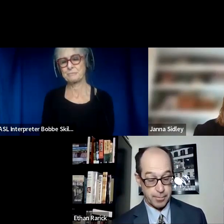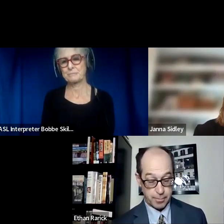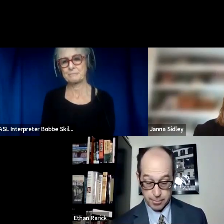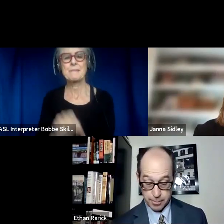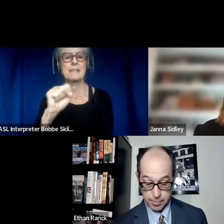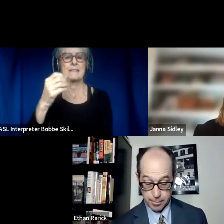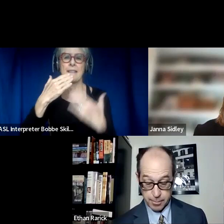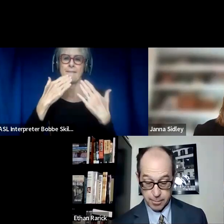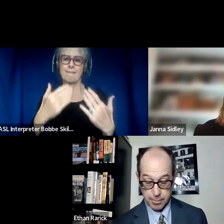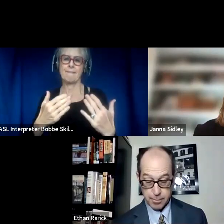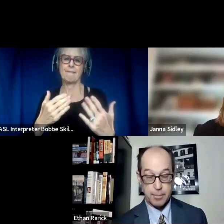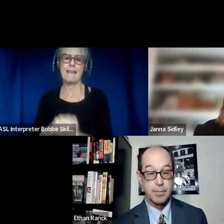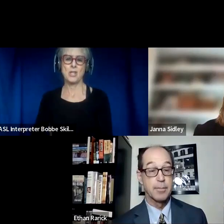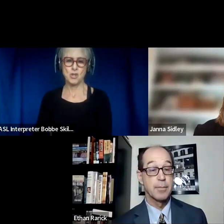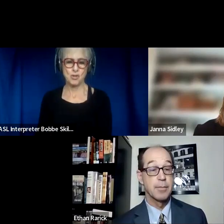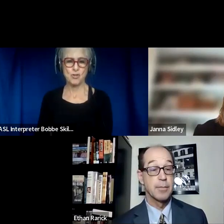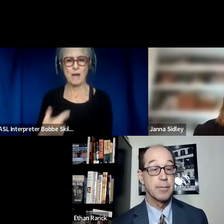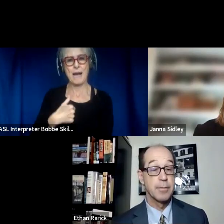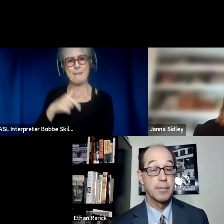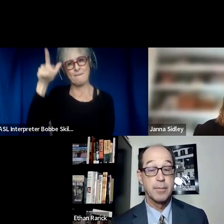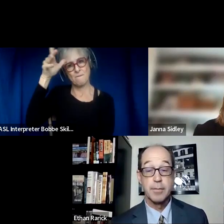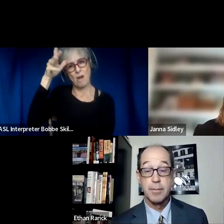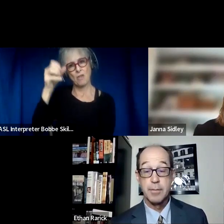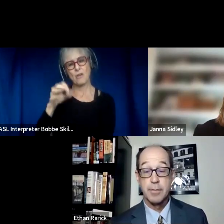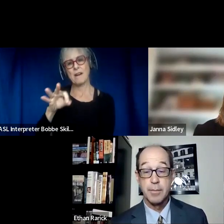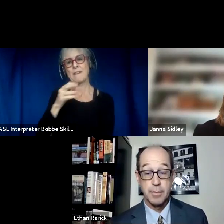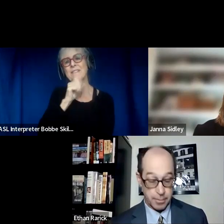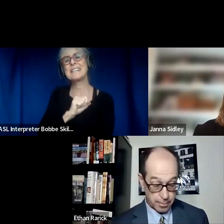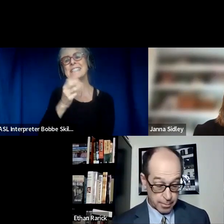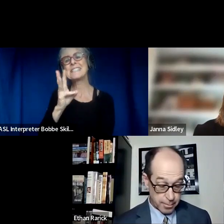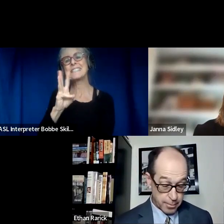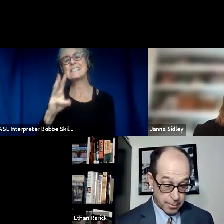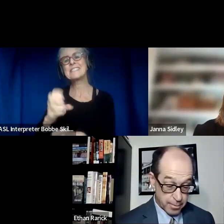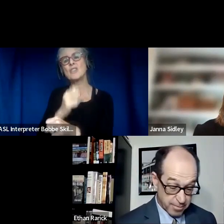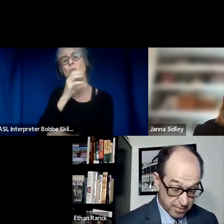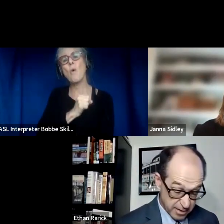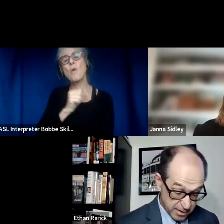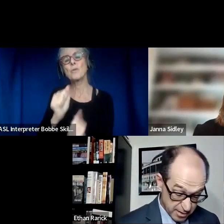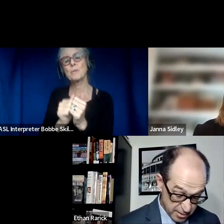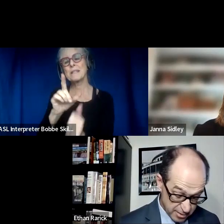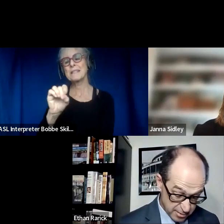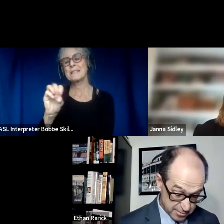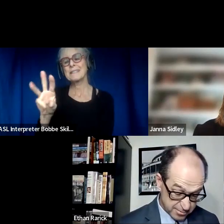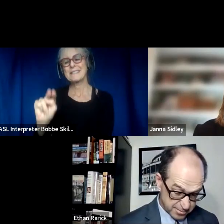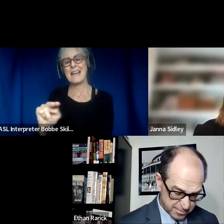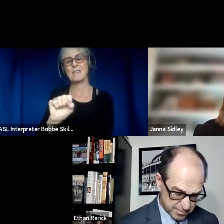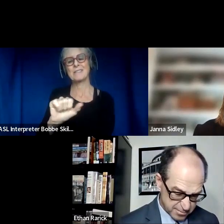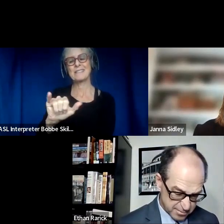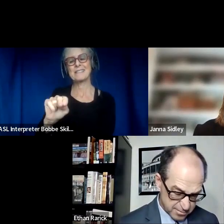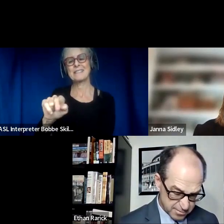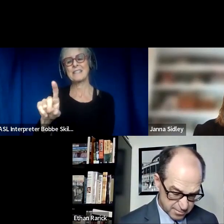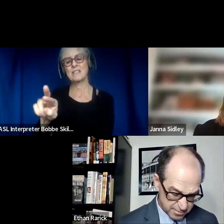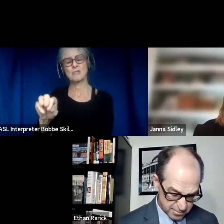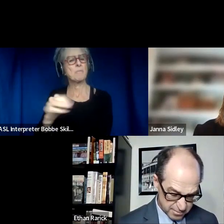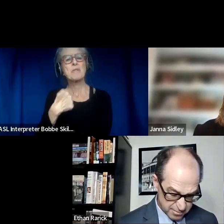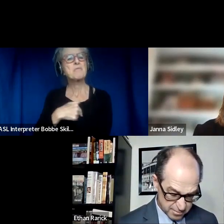Yes, thank you, Fernando Gomez. I'm a parent of a 16-year-old with Down syndrome, and we don't consider him having